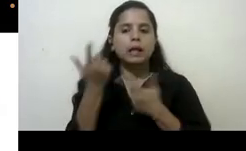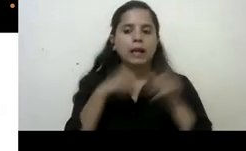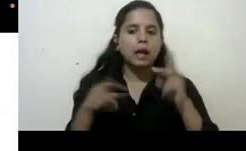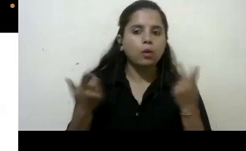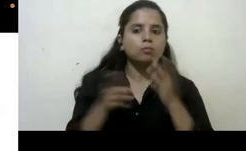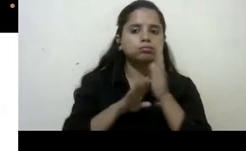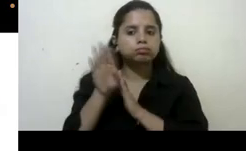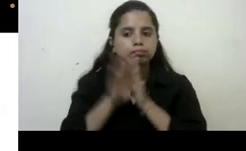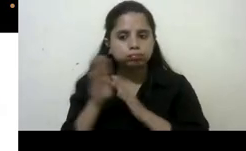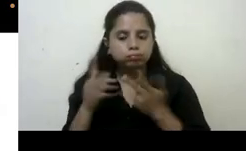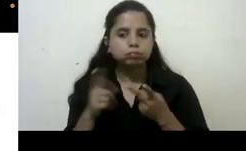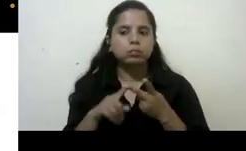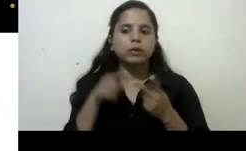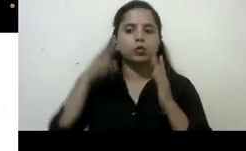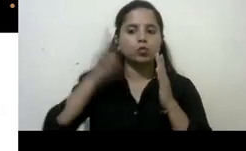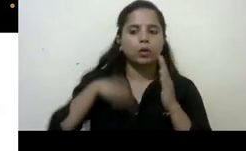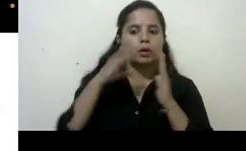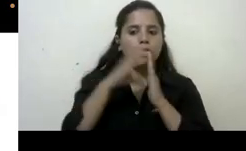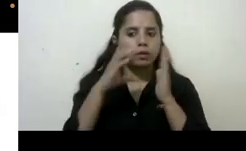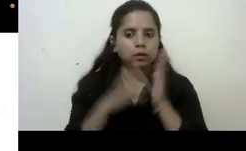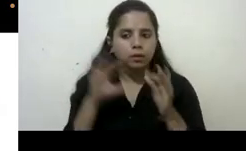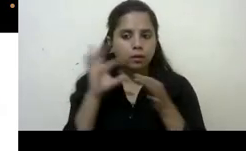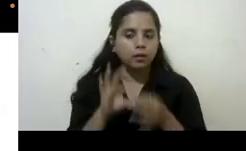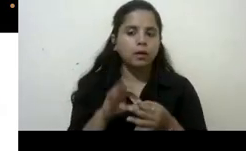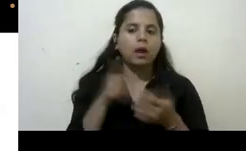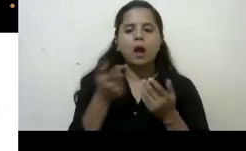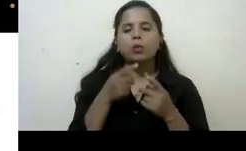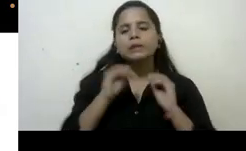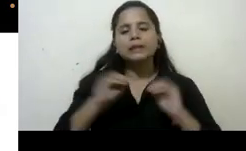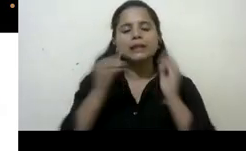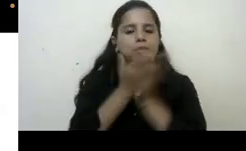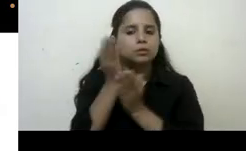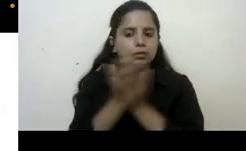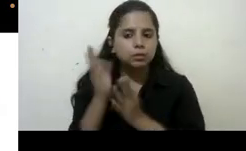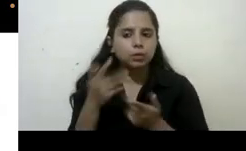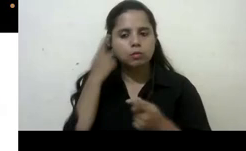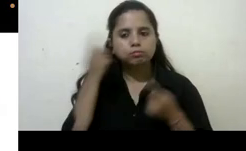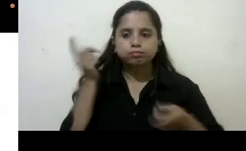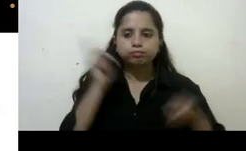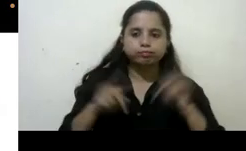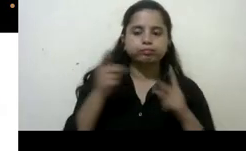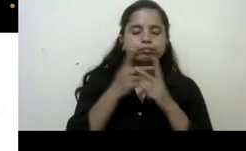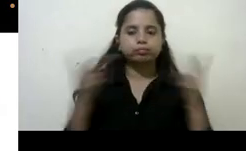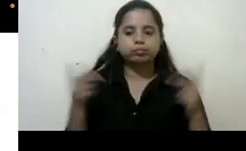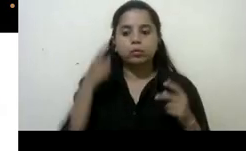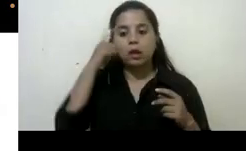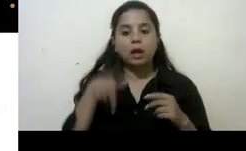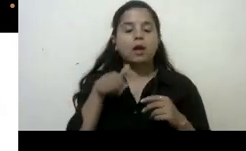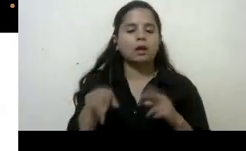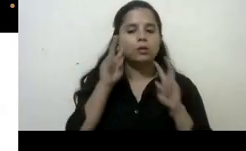development, reading articles related to pedagogy, teaching techniques and strategies, as well as they used to watch